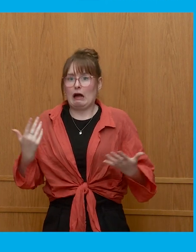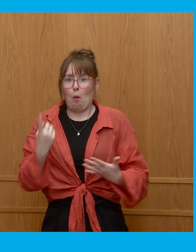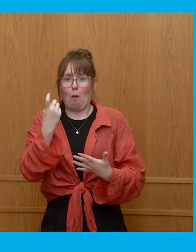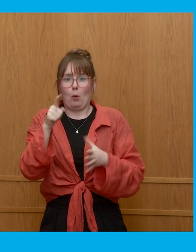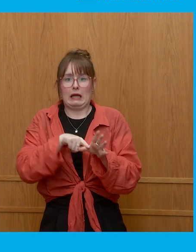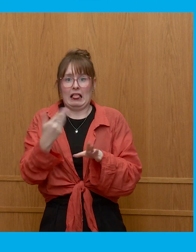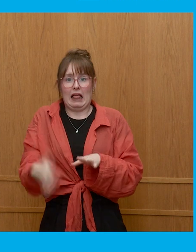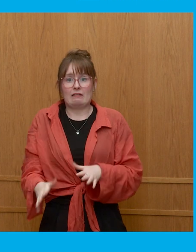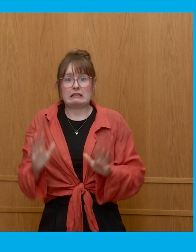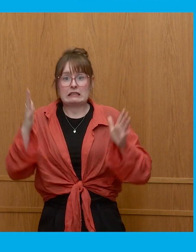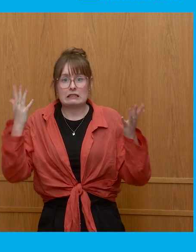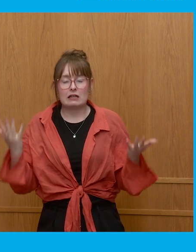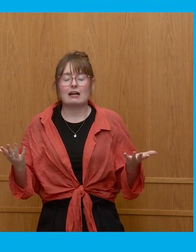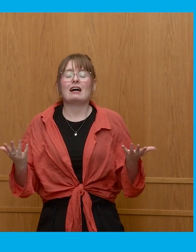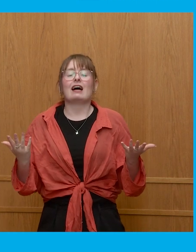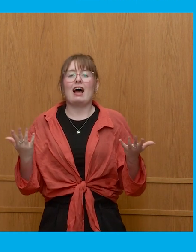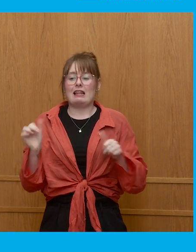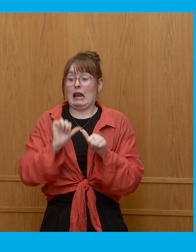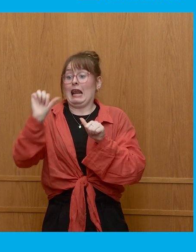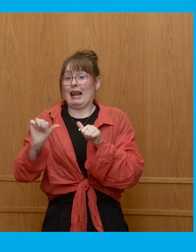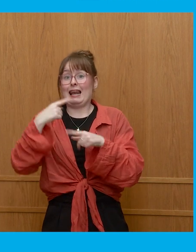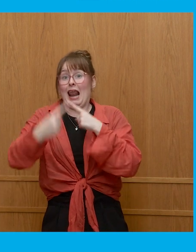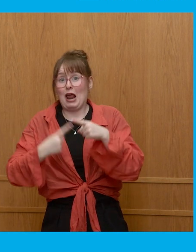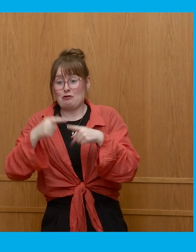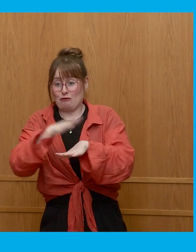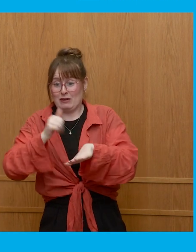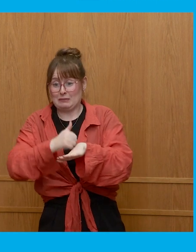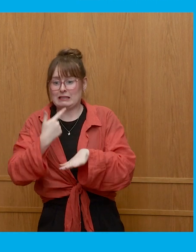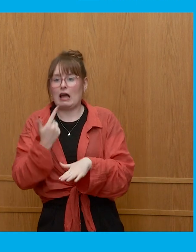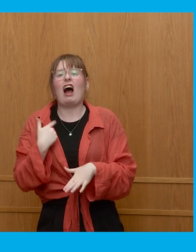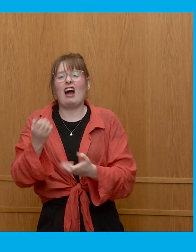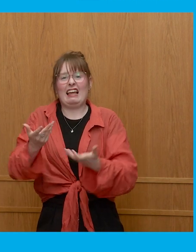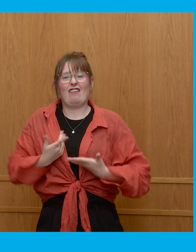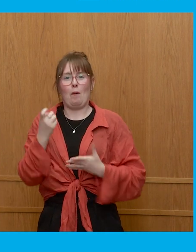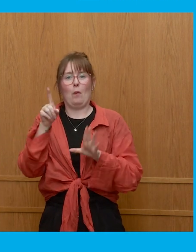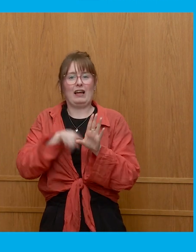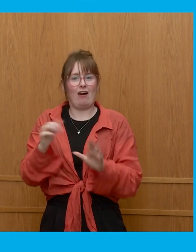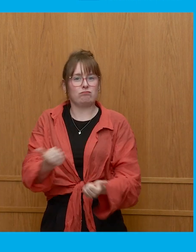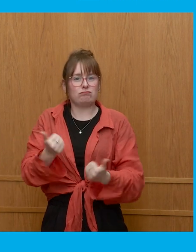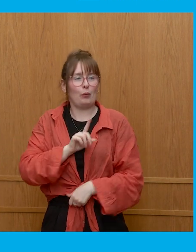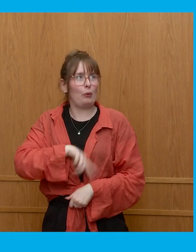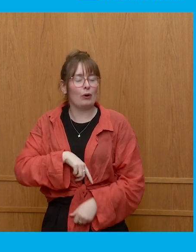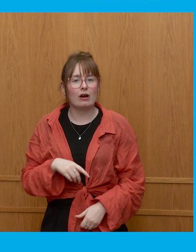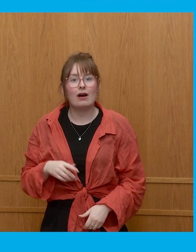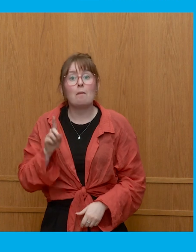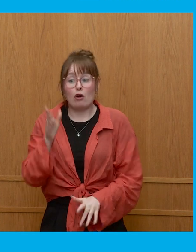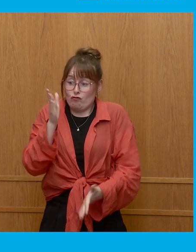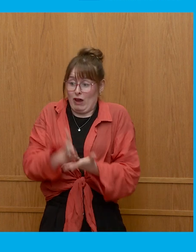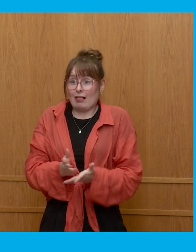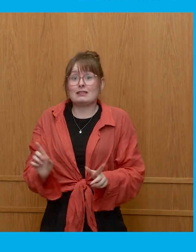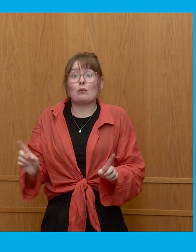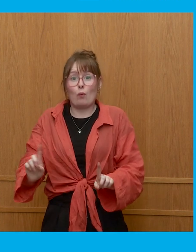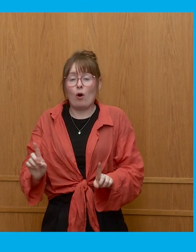year to go in this," and then next Christmas you'd get there, "Oh, another year." But the reality is, it's a